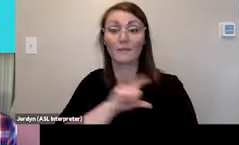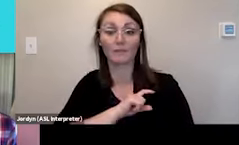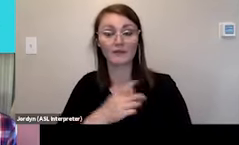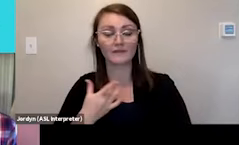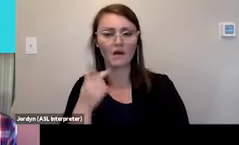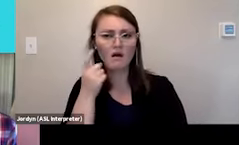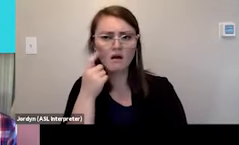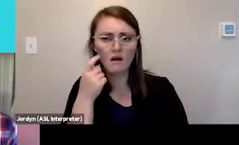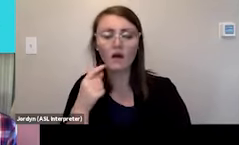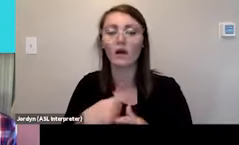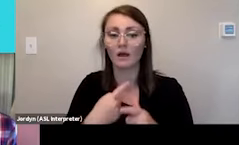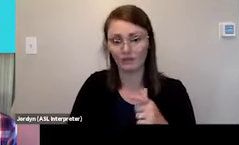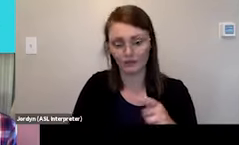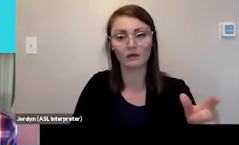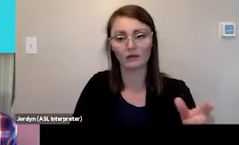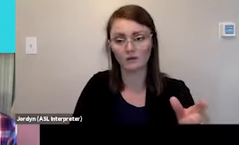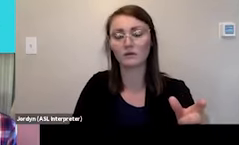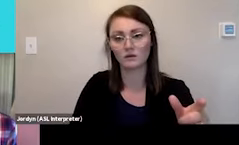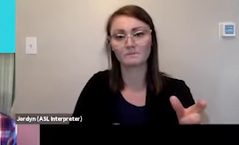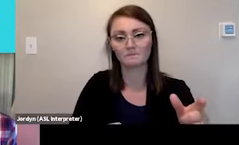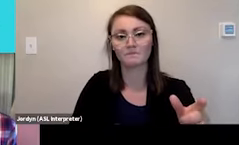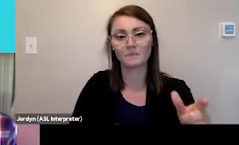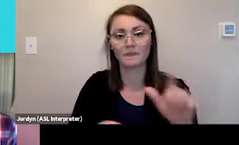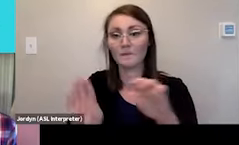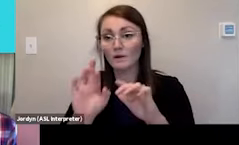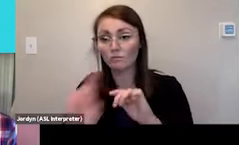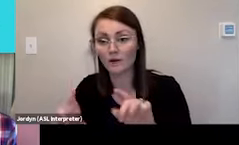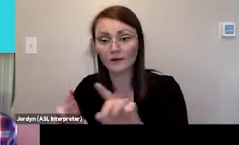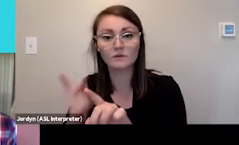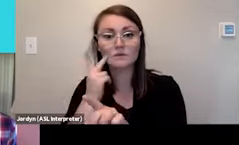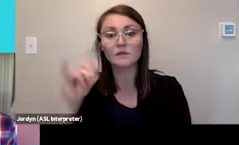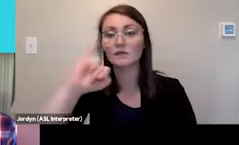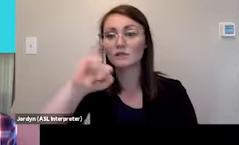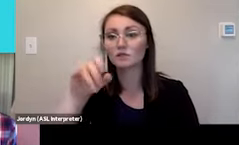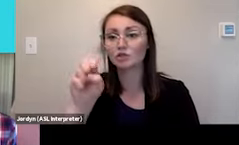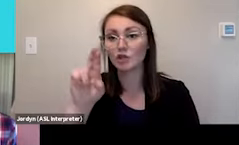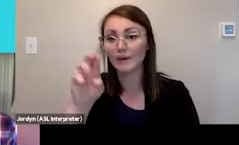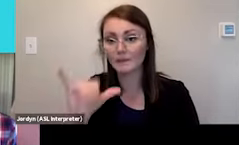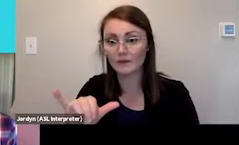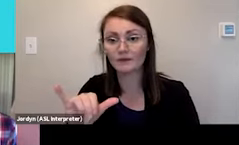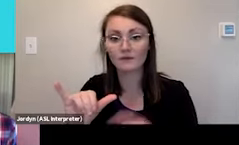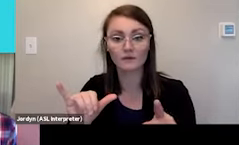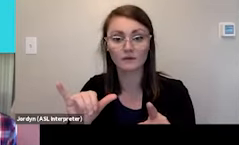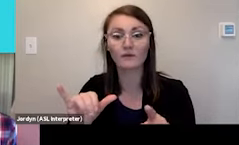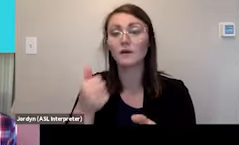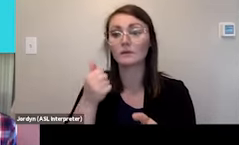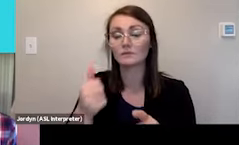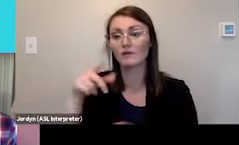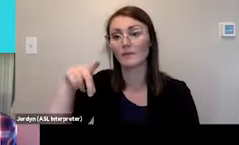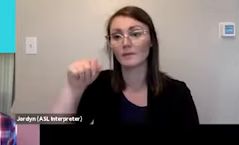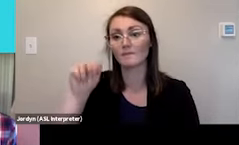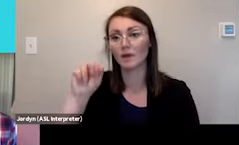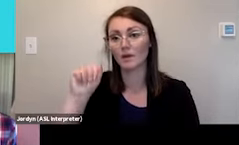in the bottom right, you see Jeremy McHale, who's a paraplegic and who was